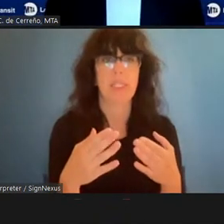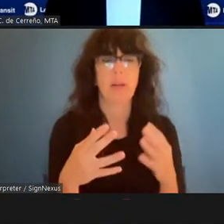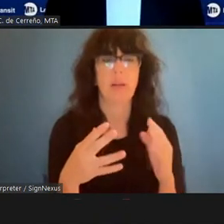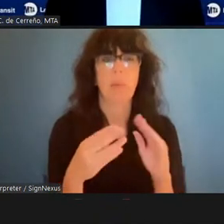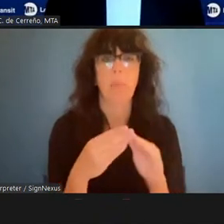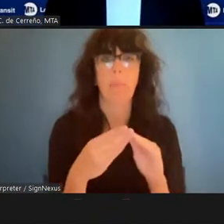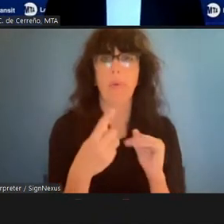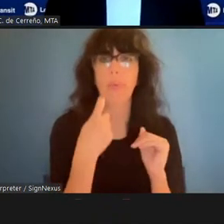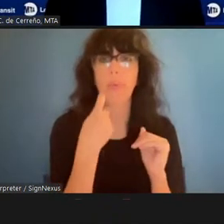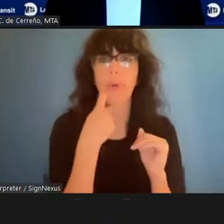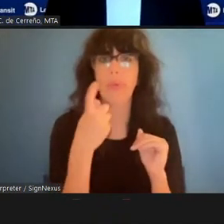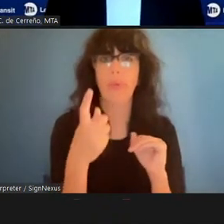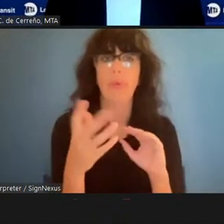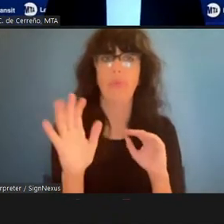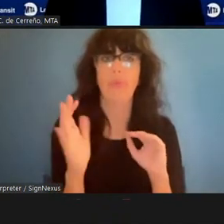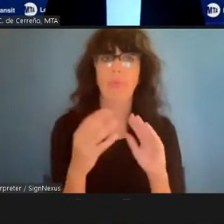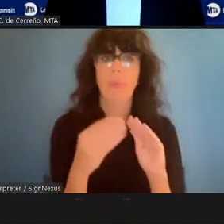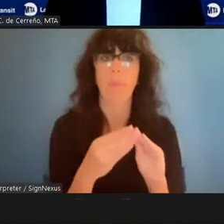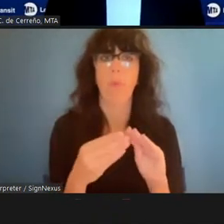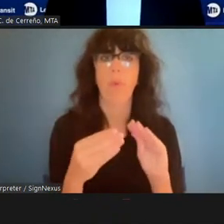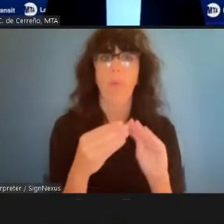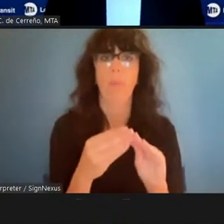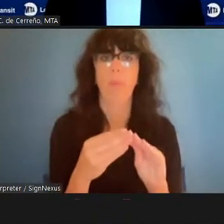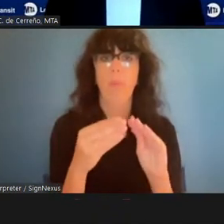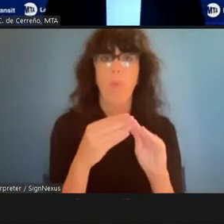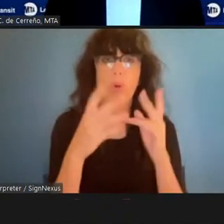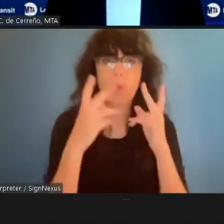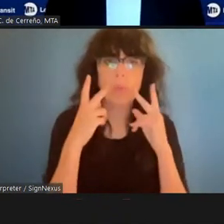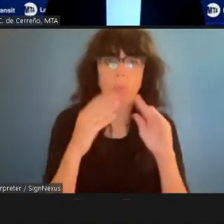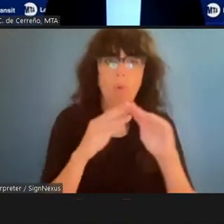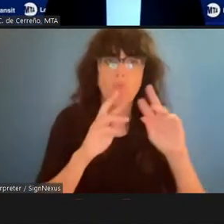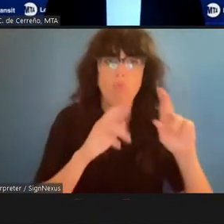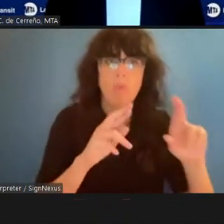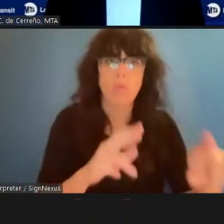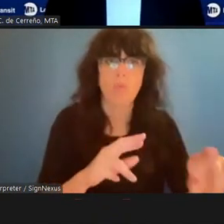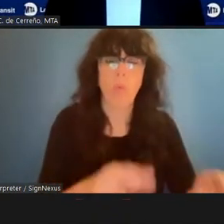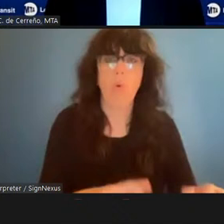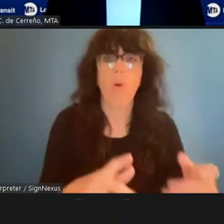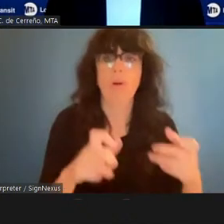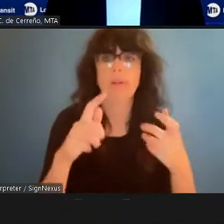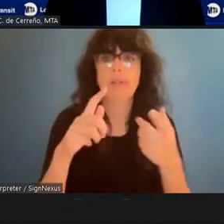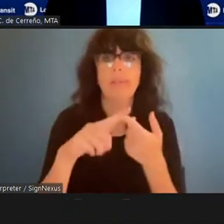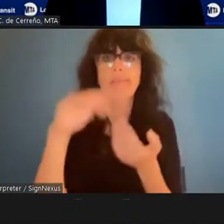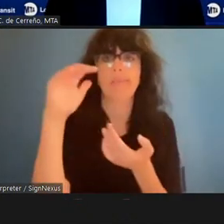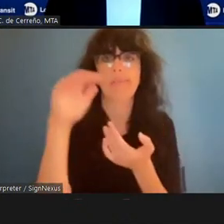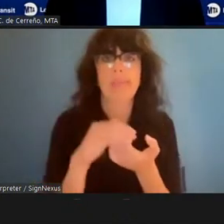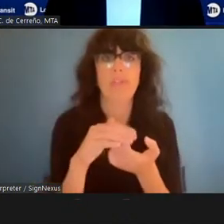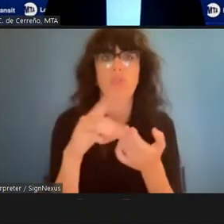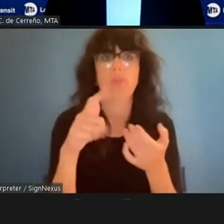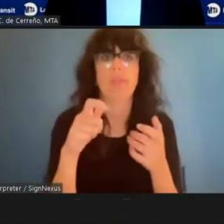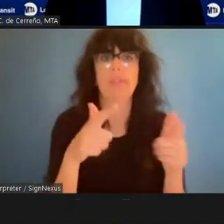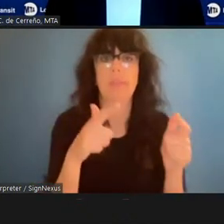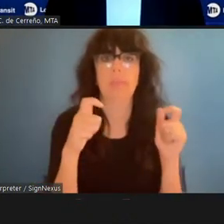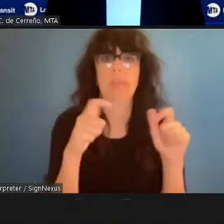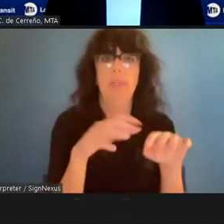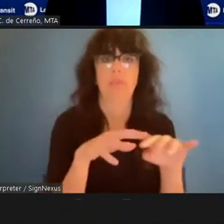more reports of the decreased speed of crosstown traffic due to congestion